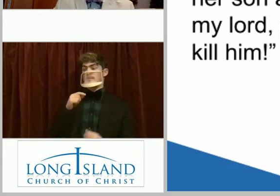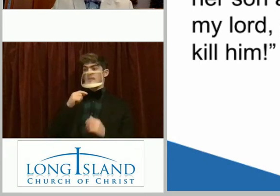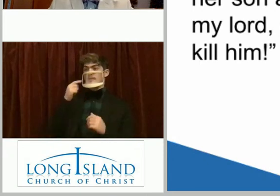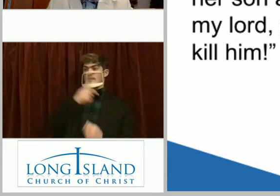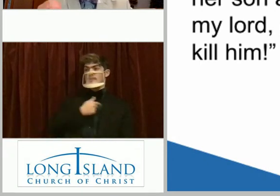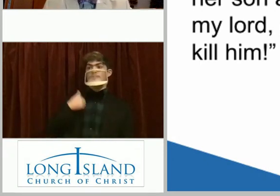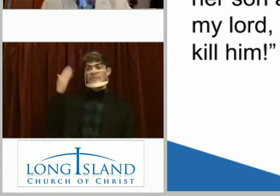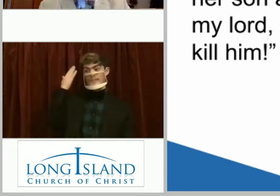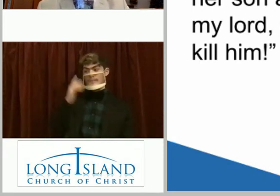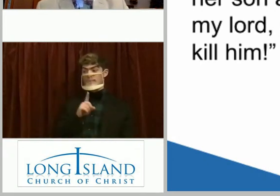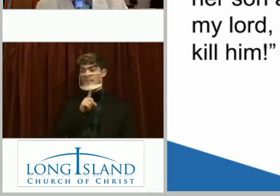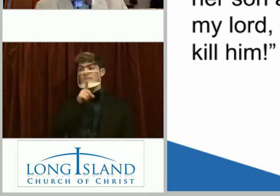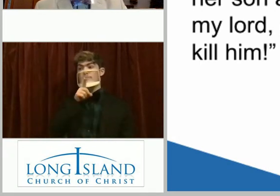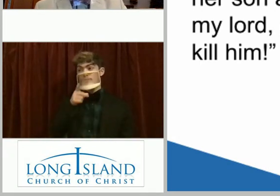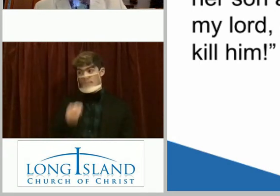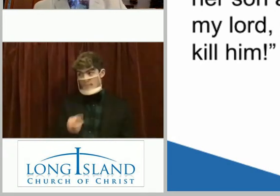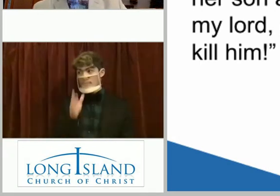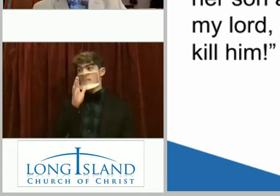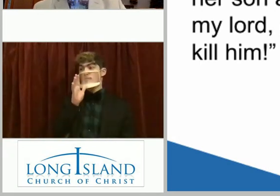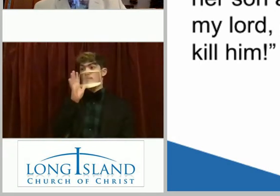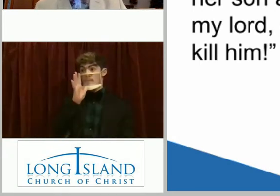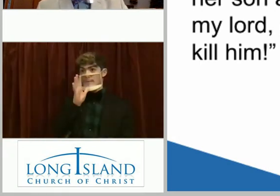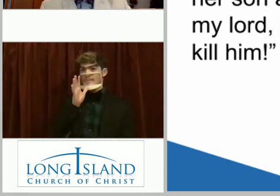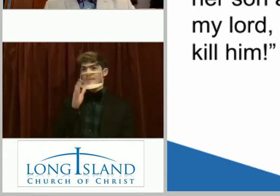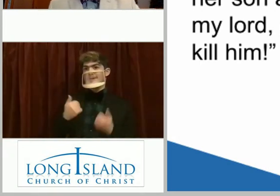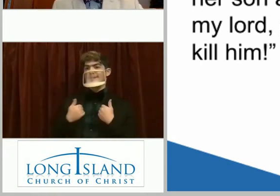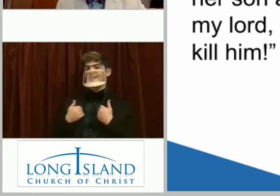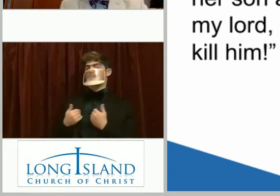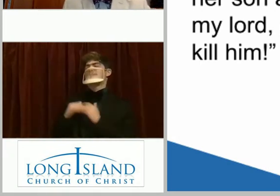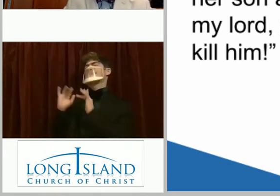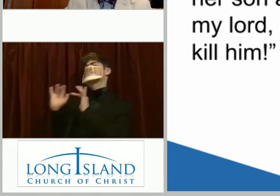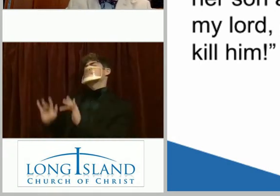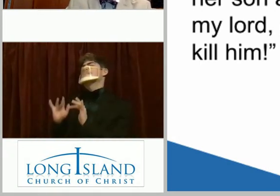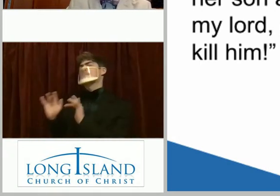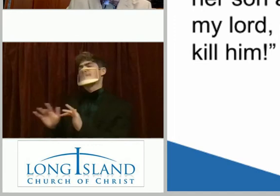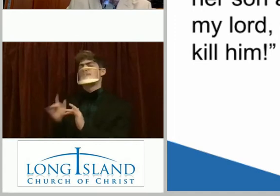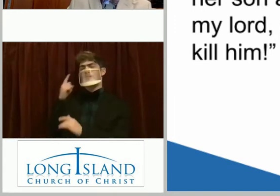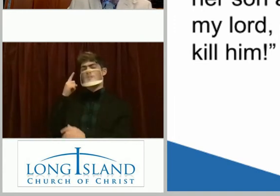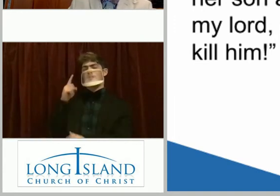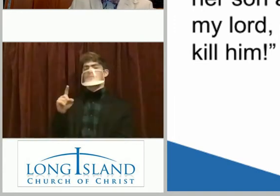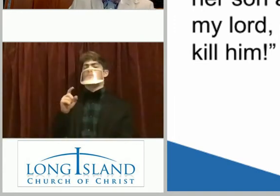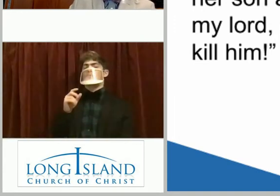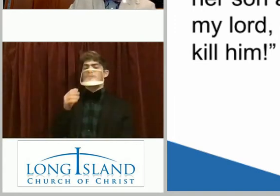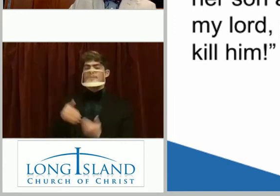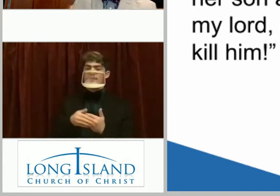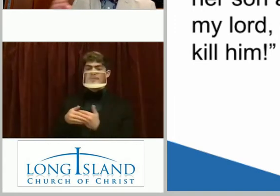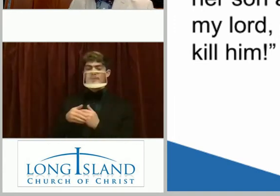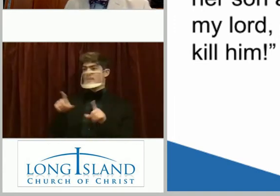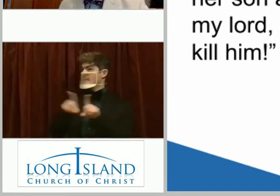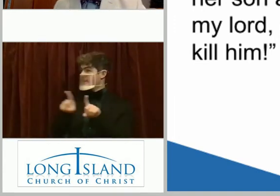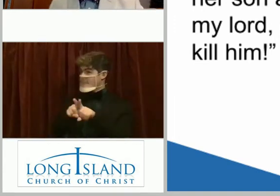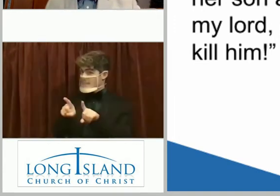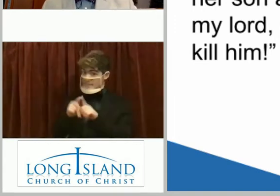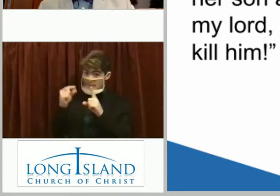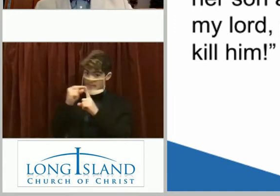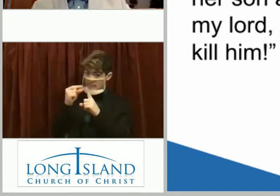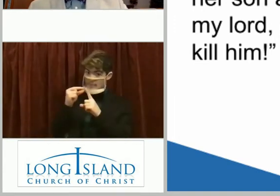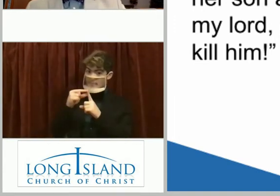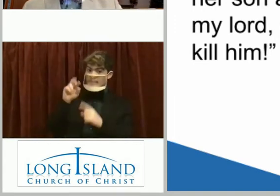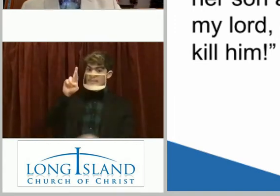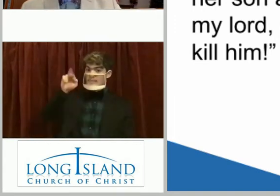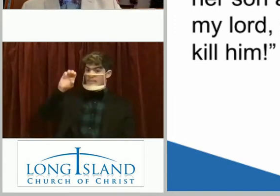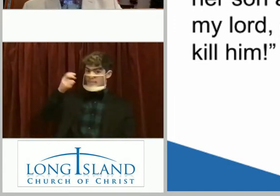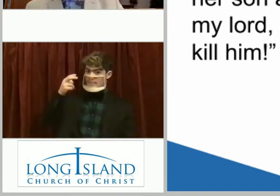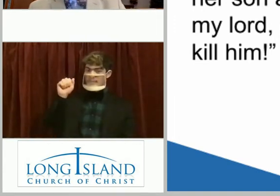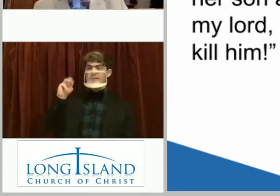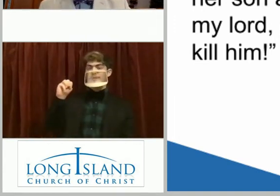mother for the child of her womb. The word here in the Hebrew is similar to the Greek word used to